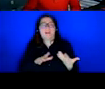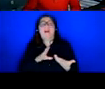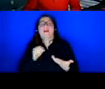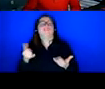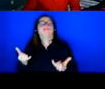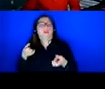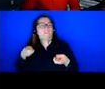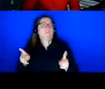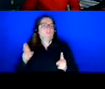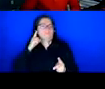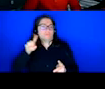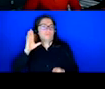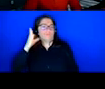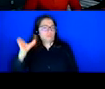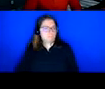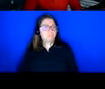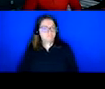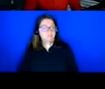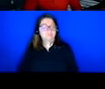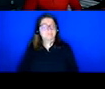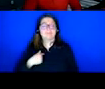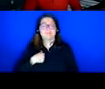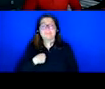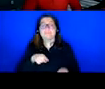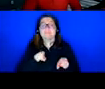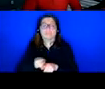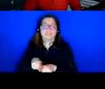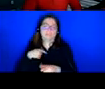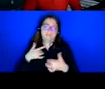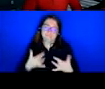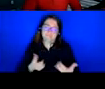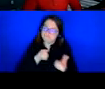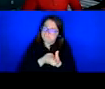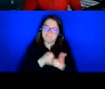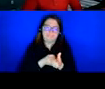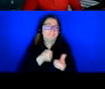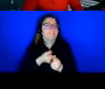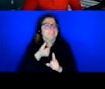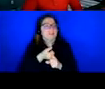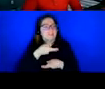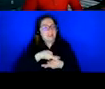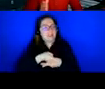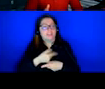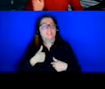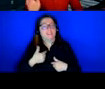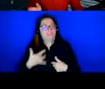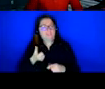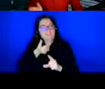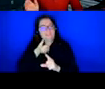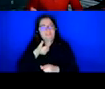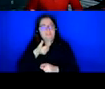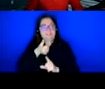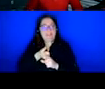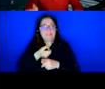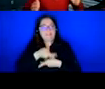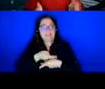about. I'm also a big proponent on self-care. So this is kind of where I think about a self-care assessment. And there's more to self-care than